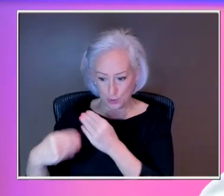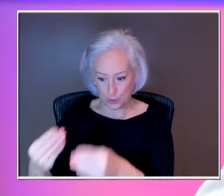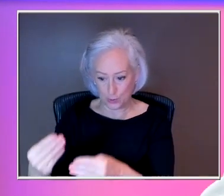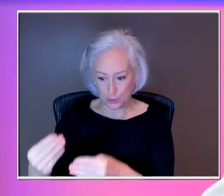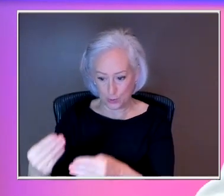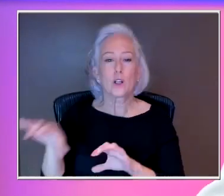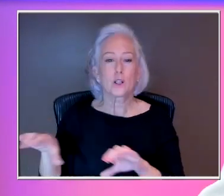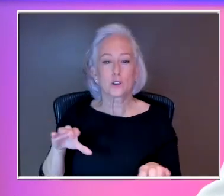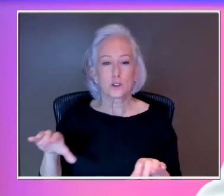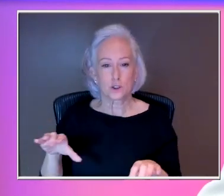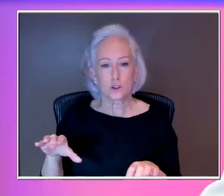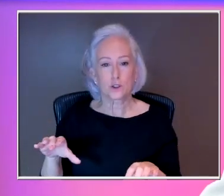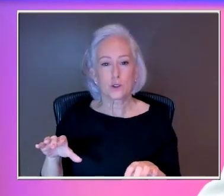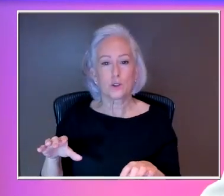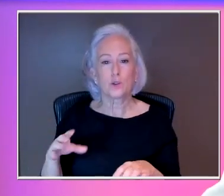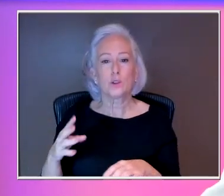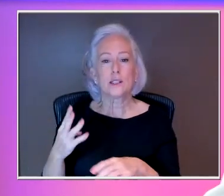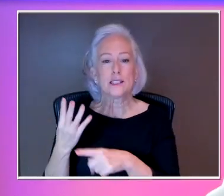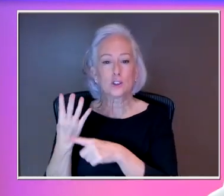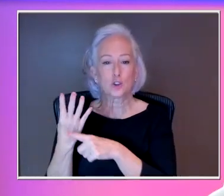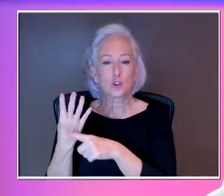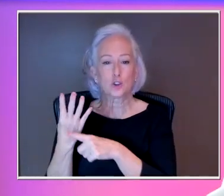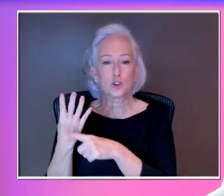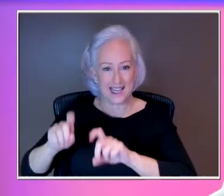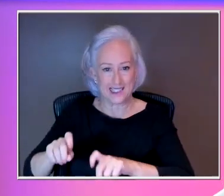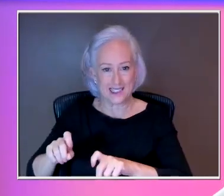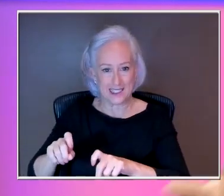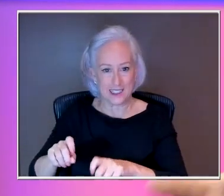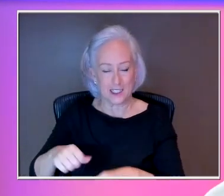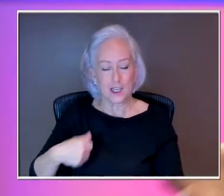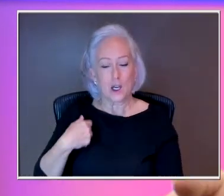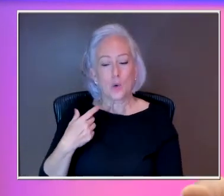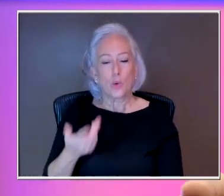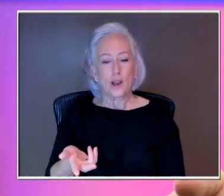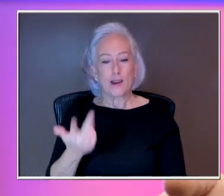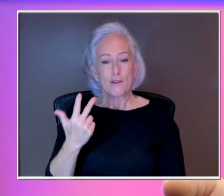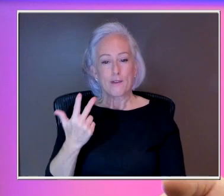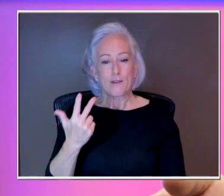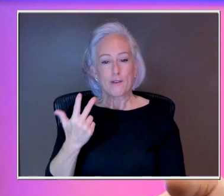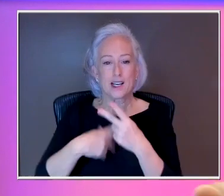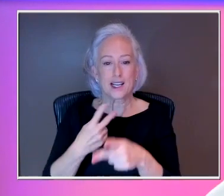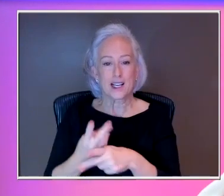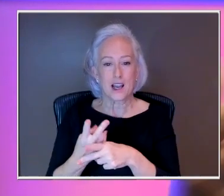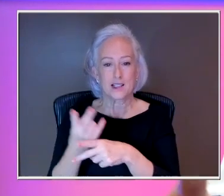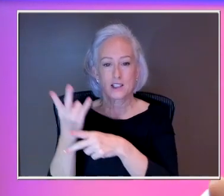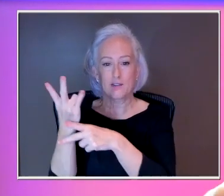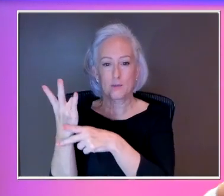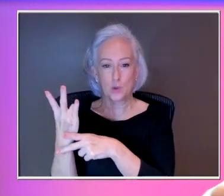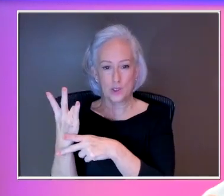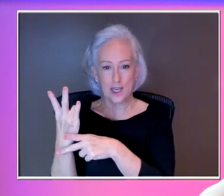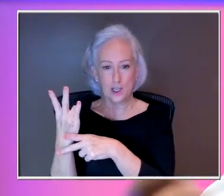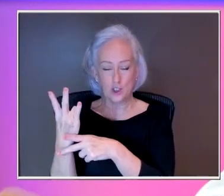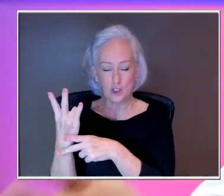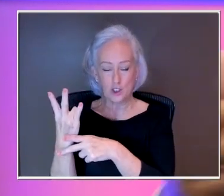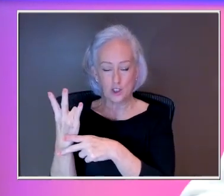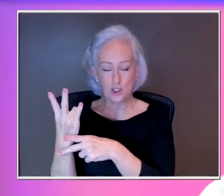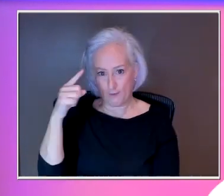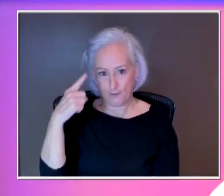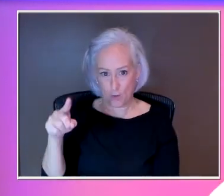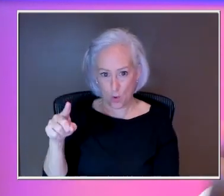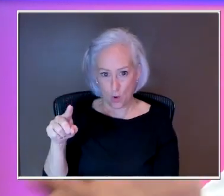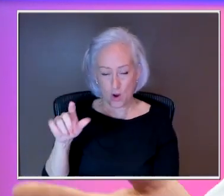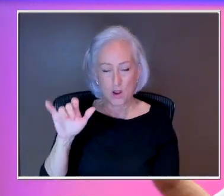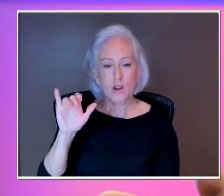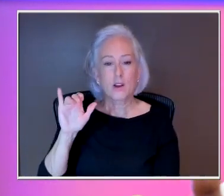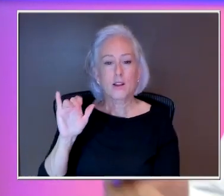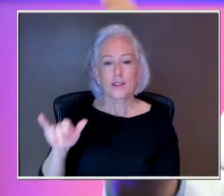3 different types of genetic mutations that we look for that can be diagnosed with that genetic testing. Once that genetic test, if it does come back